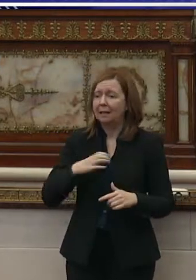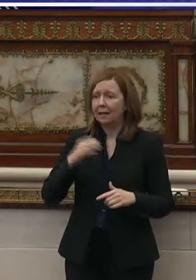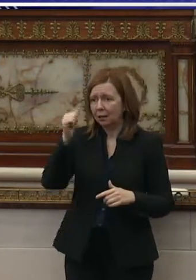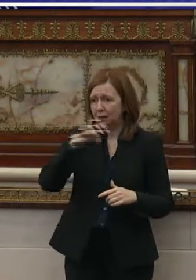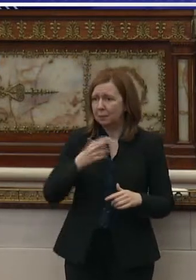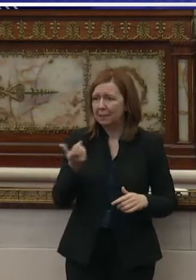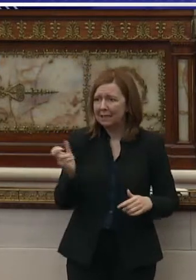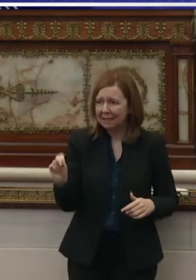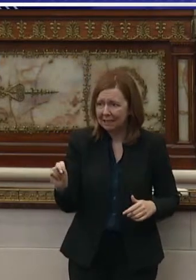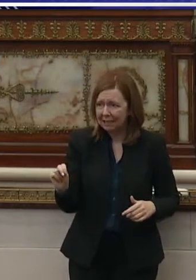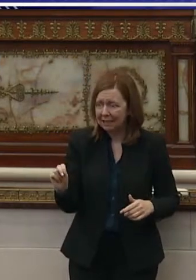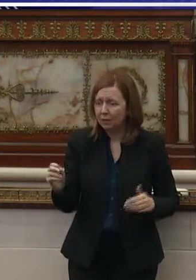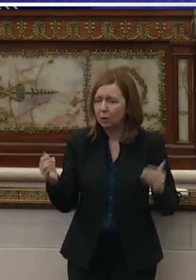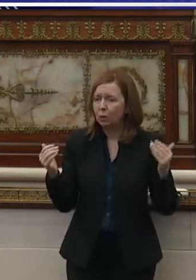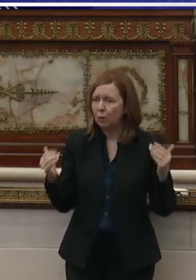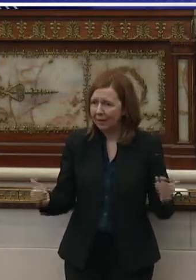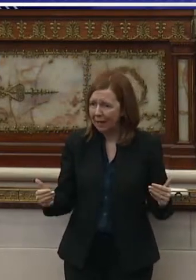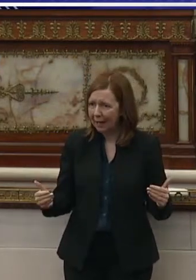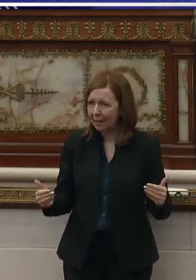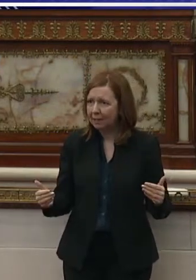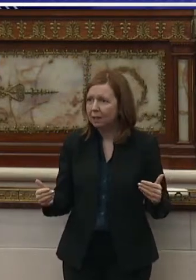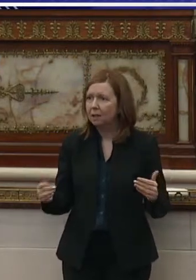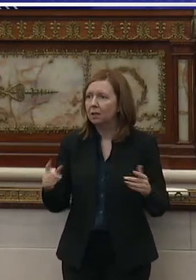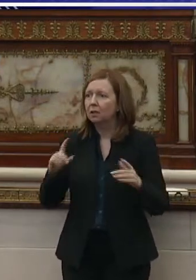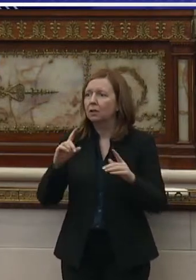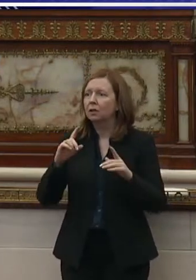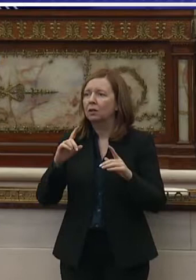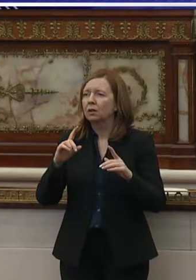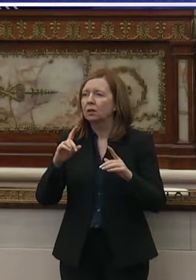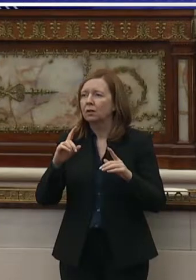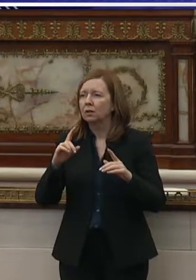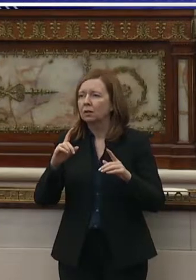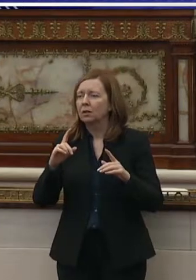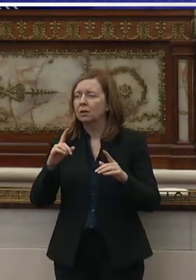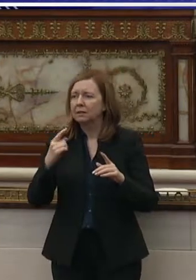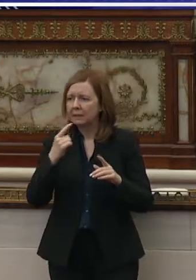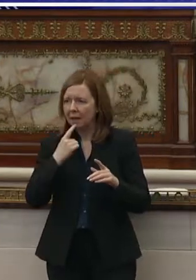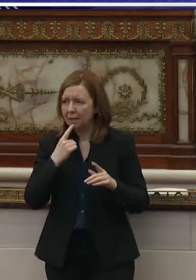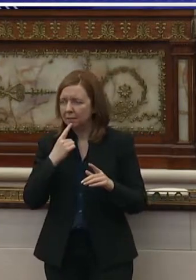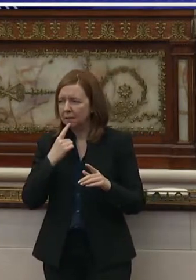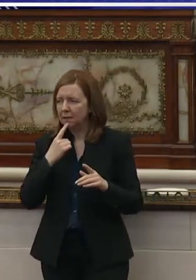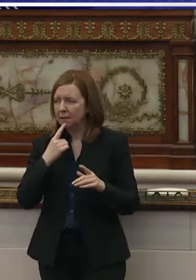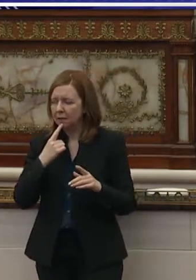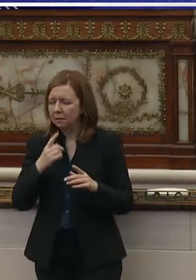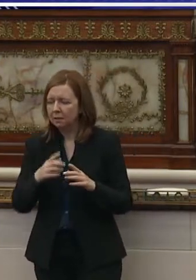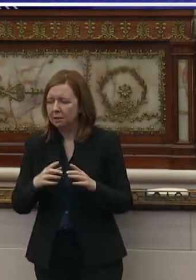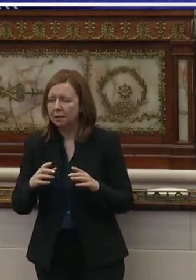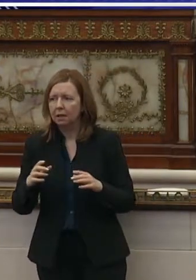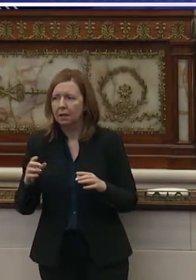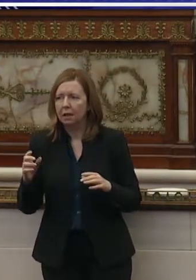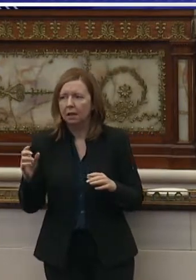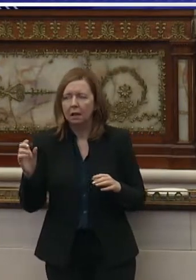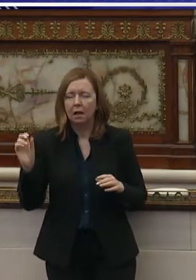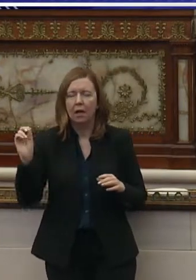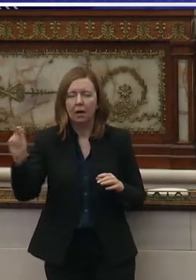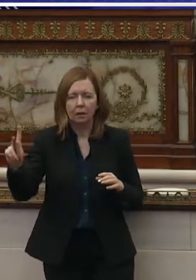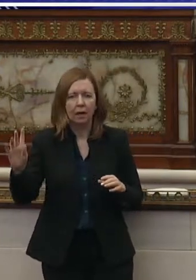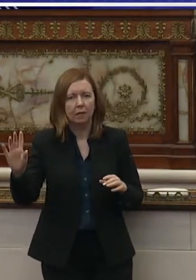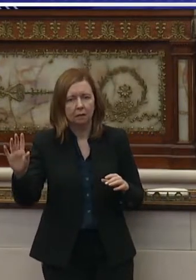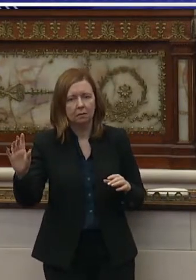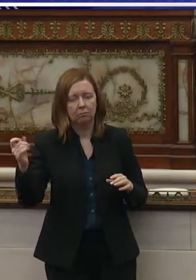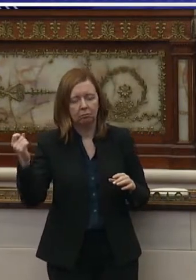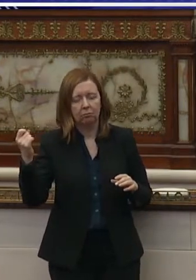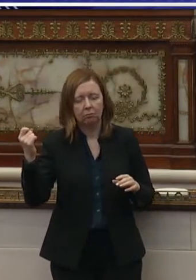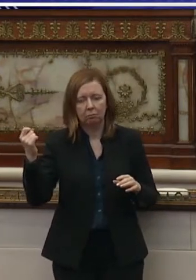Heenan went ahead and reported, said, I okay. Vote to, bill